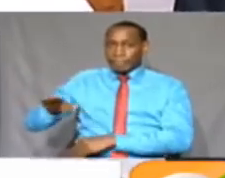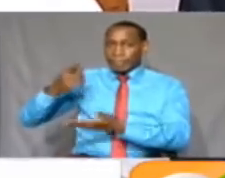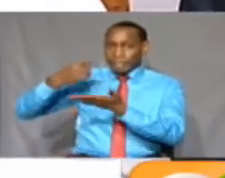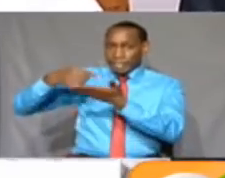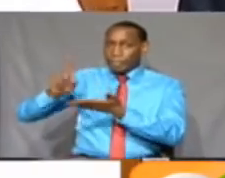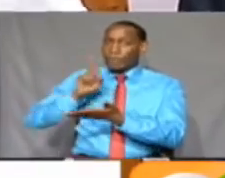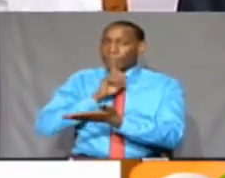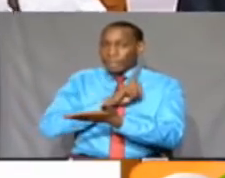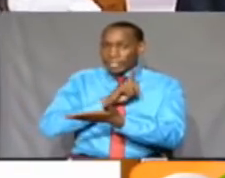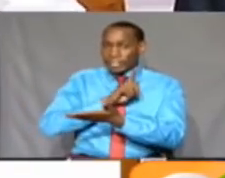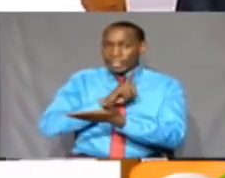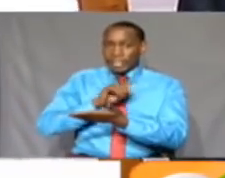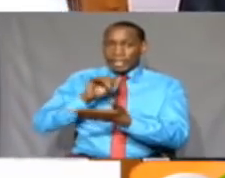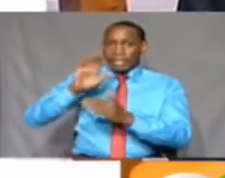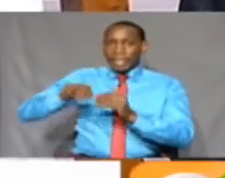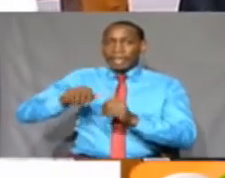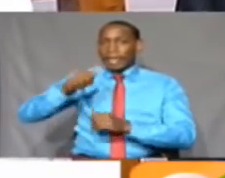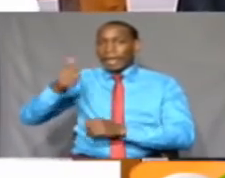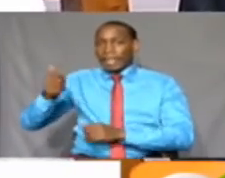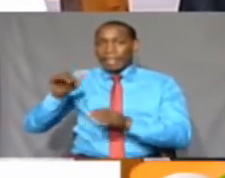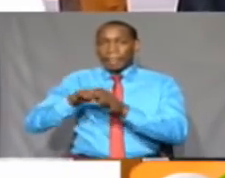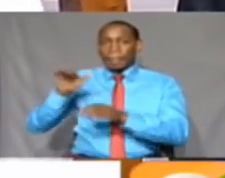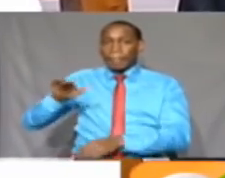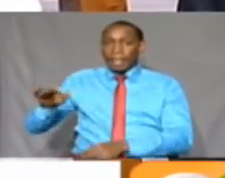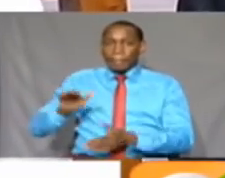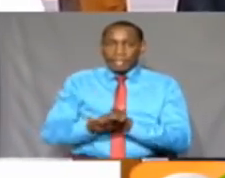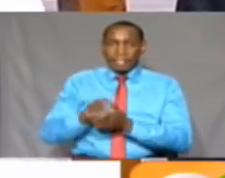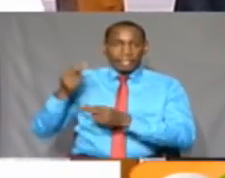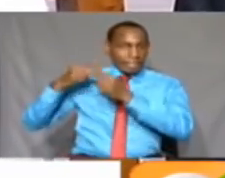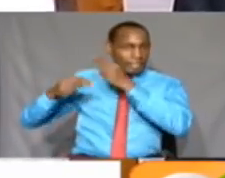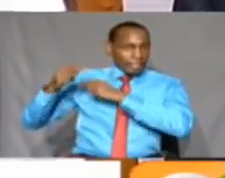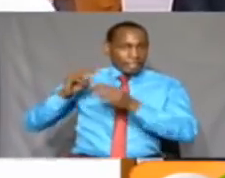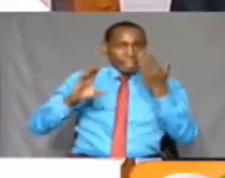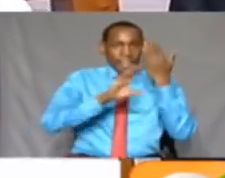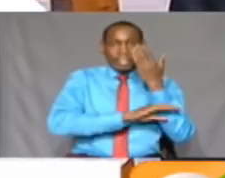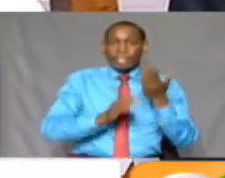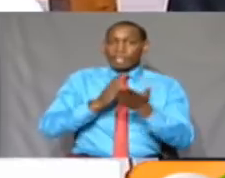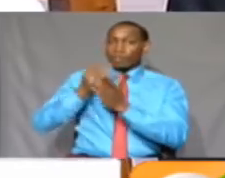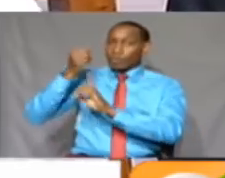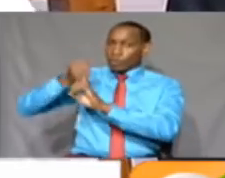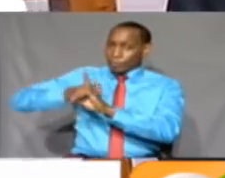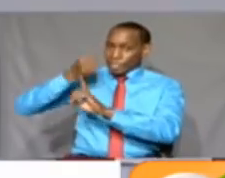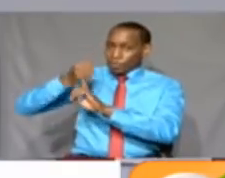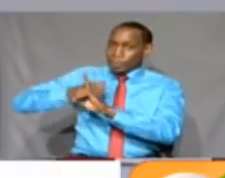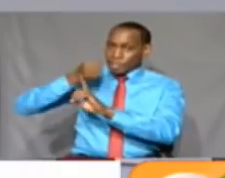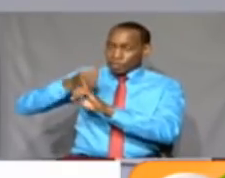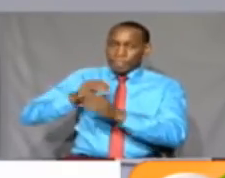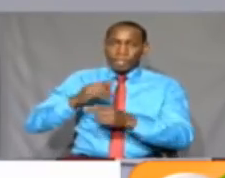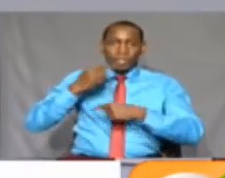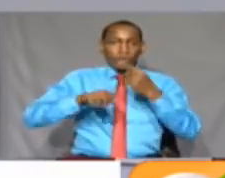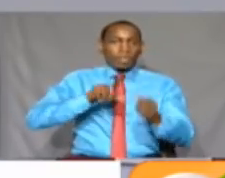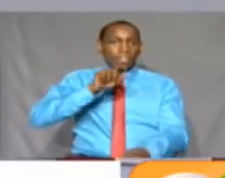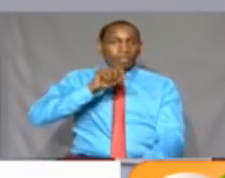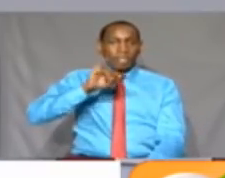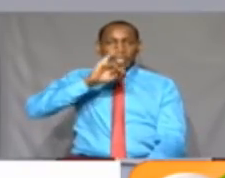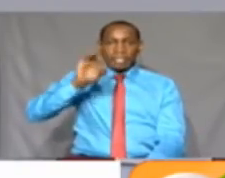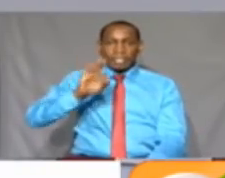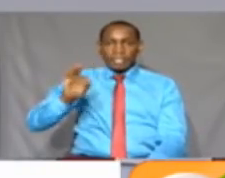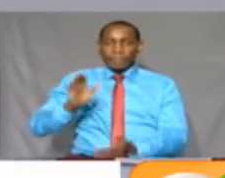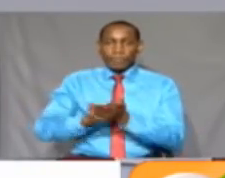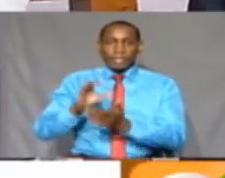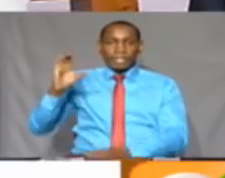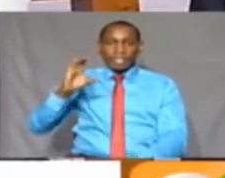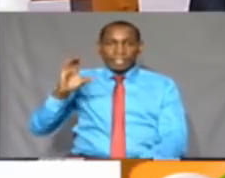passed than any other person in the history of this country? She's vocal, in other words. Keep tweeting at Kwenanga JFR Citizen TV Kenya. The